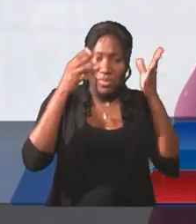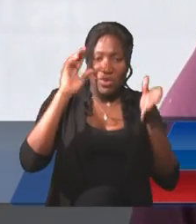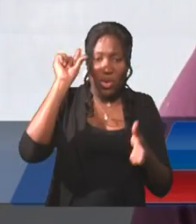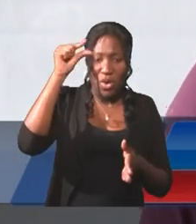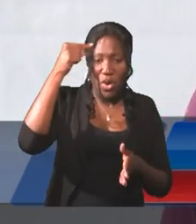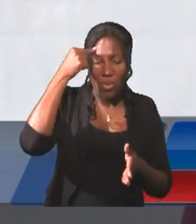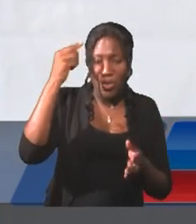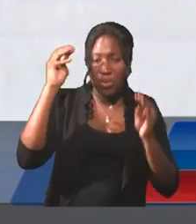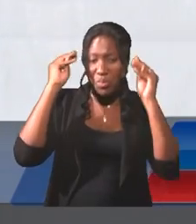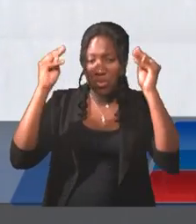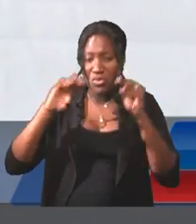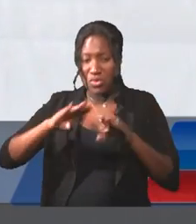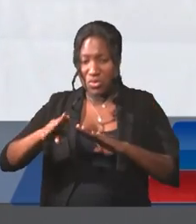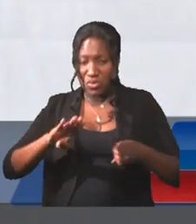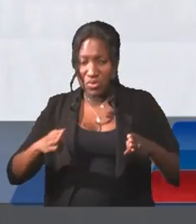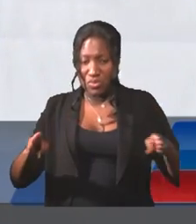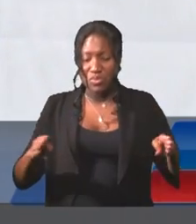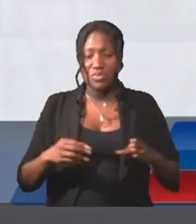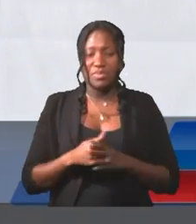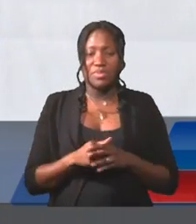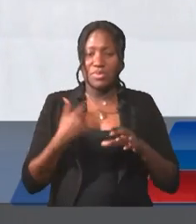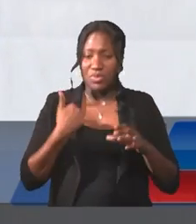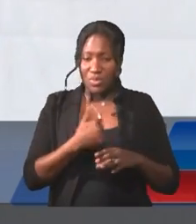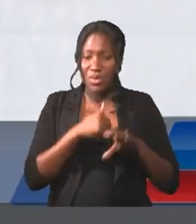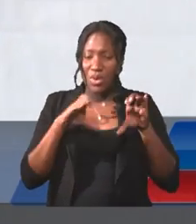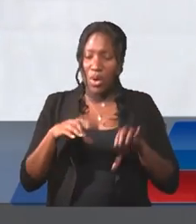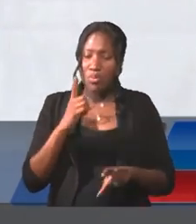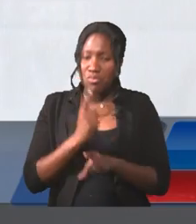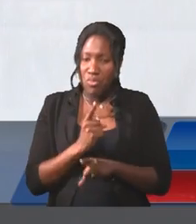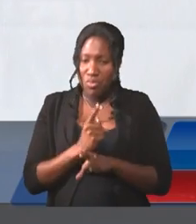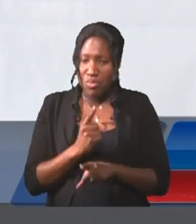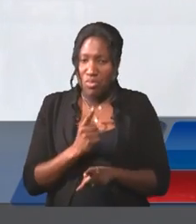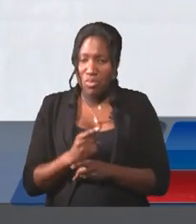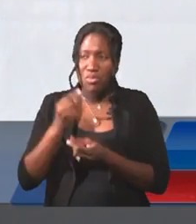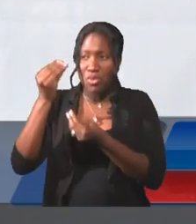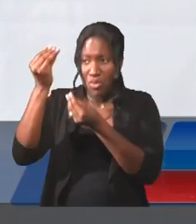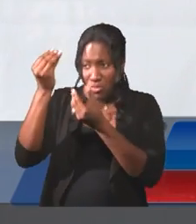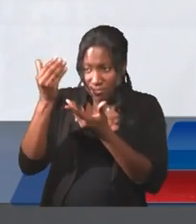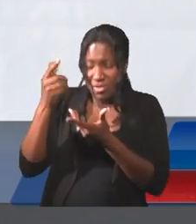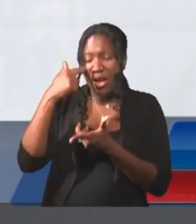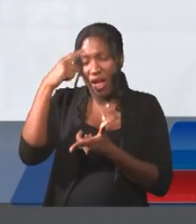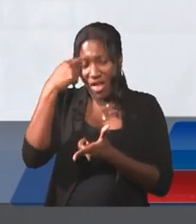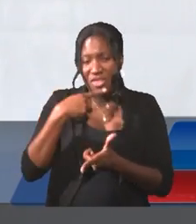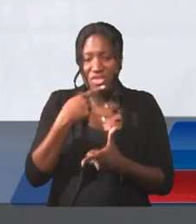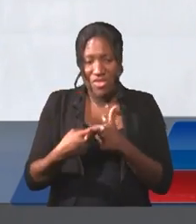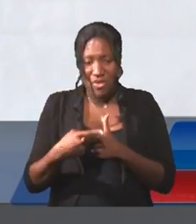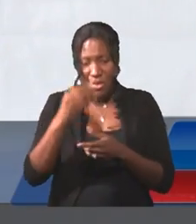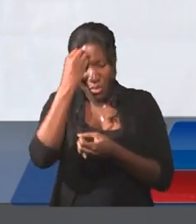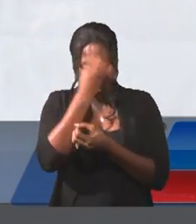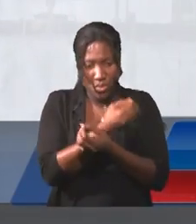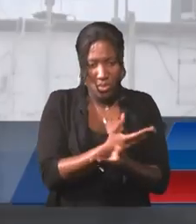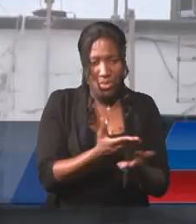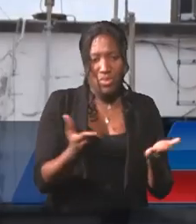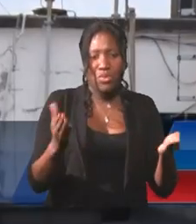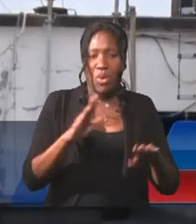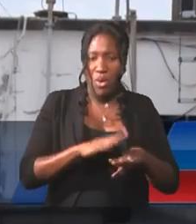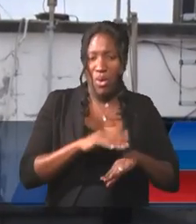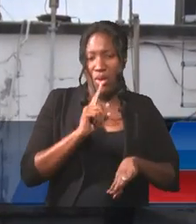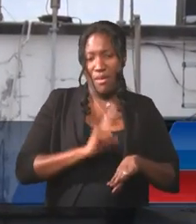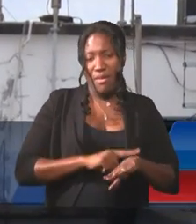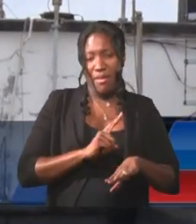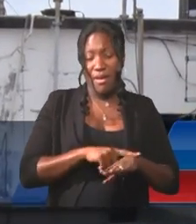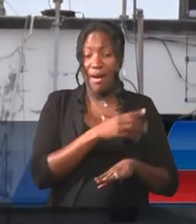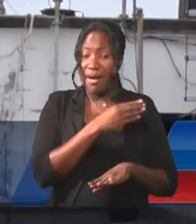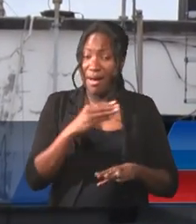as ministries and agencies to properly inform a population in a timely manner. And